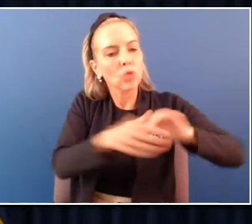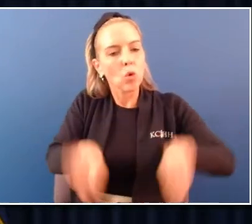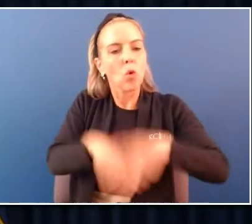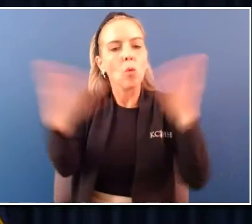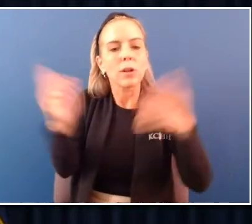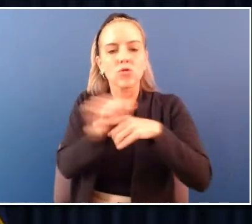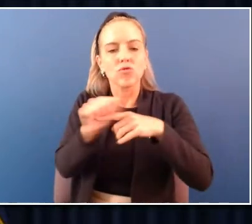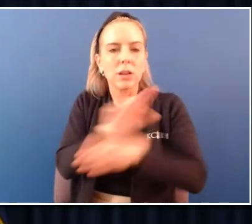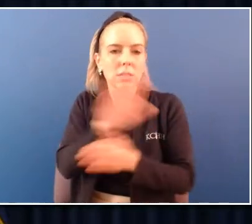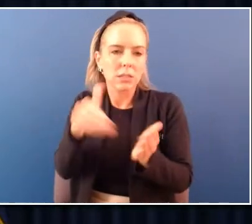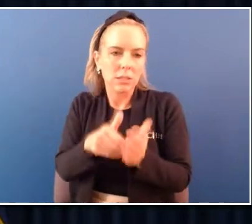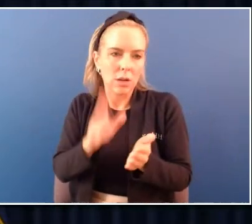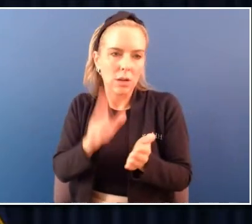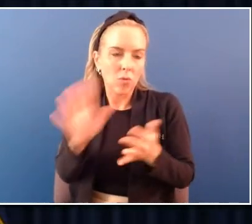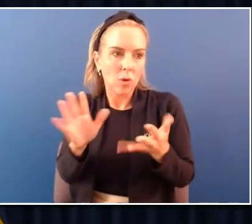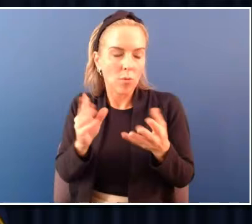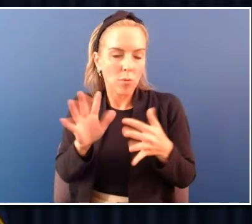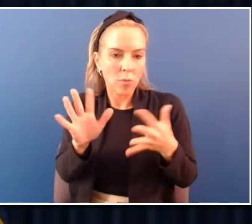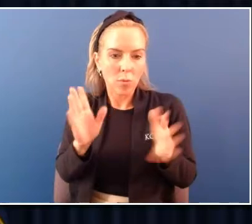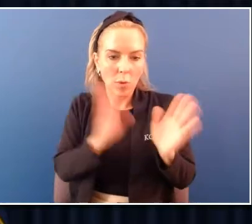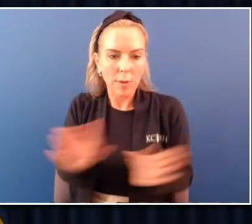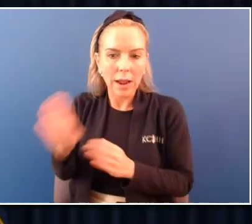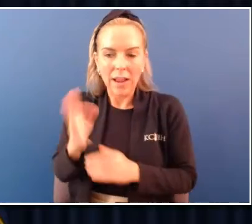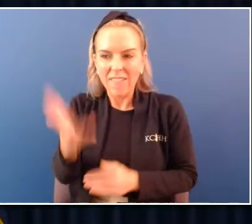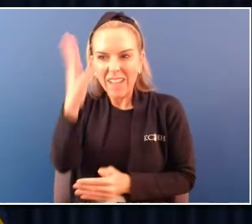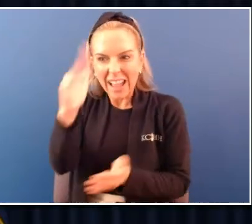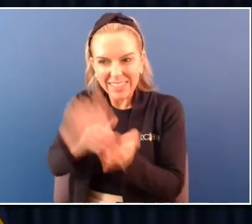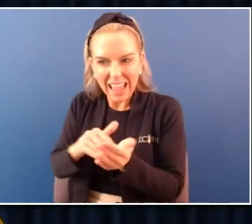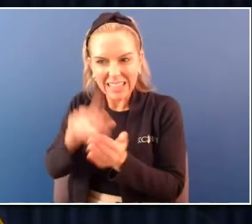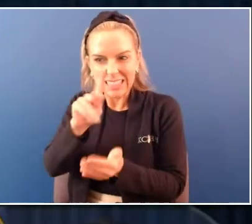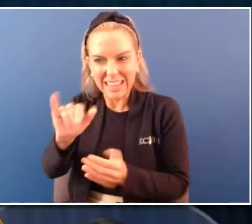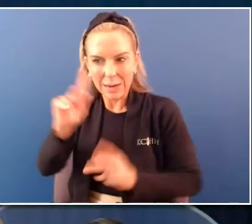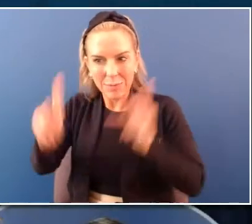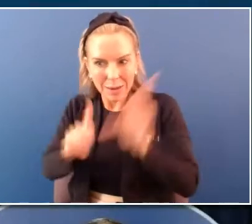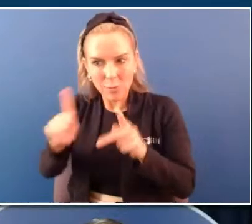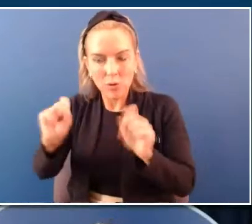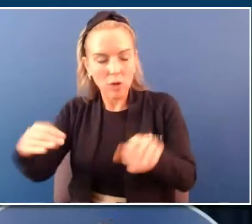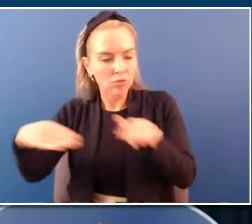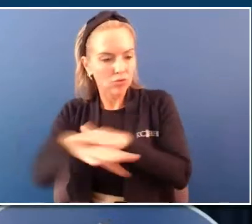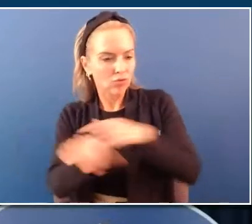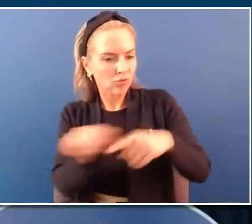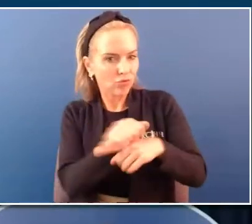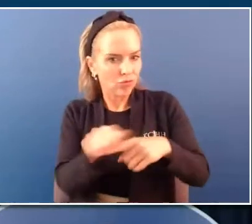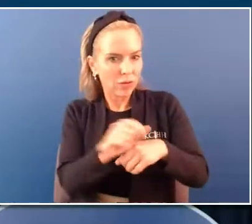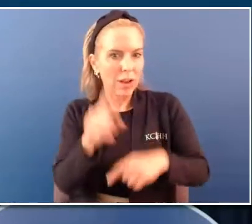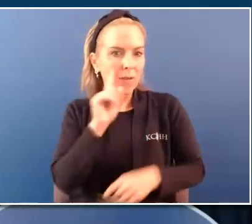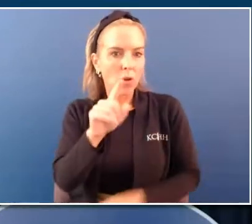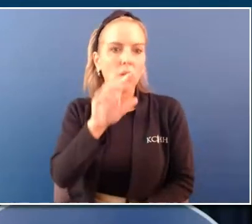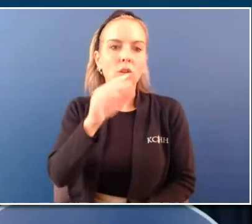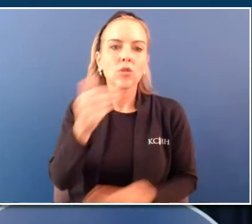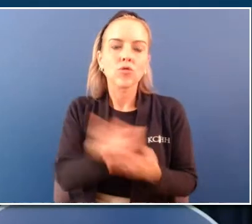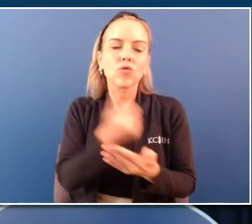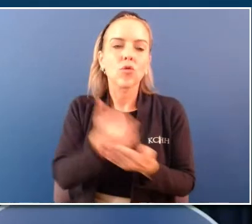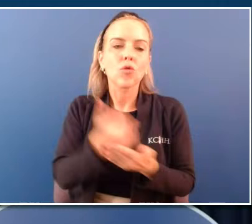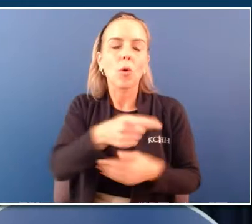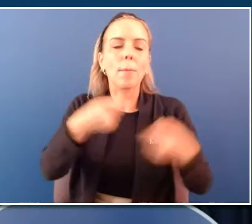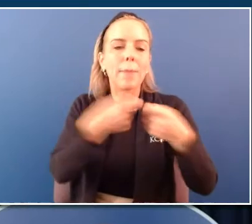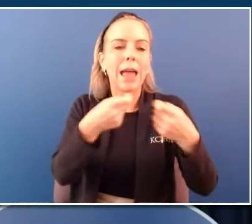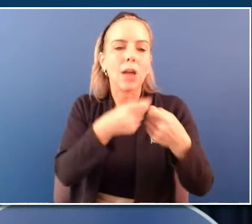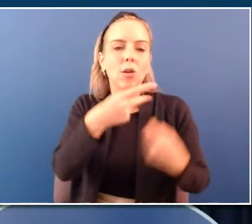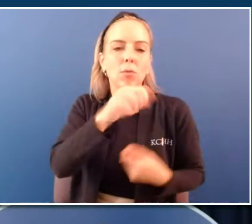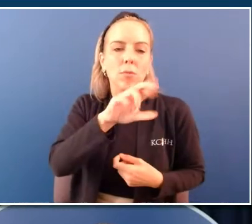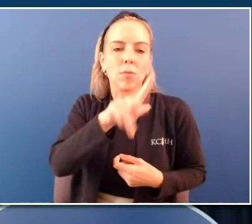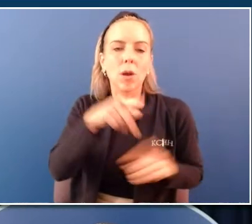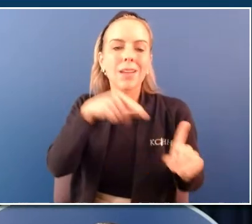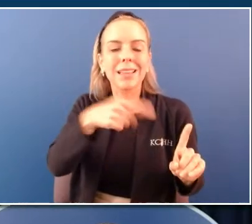prepare 5,000 Kentuckians for new jobs at the Blue Oval SK Battery Park. The park in Glendale will